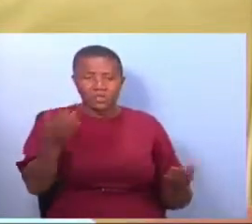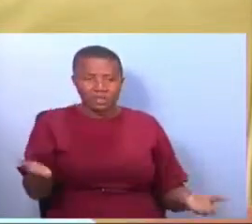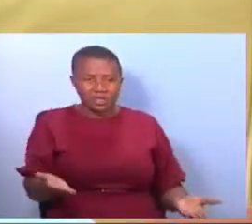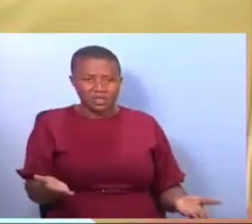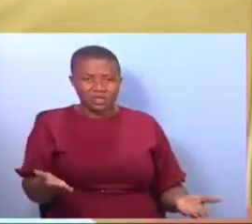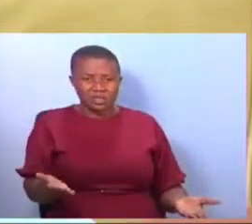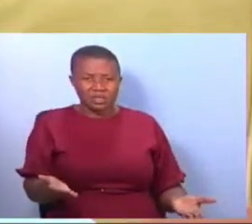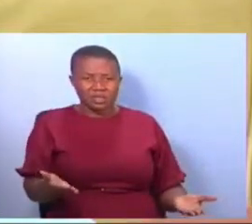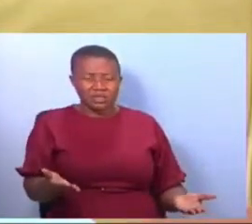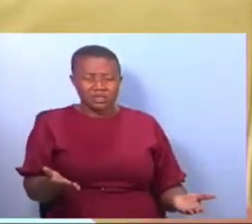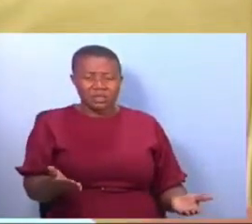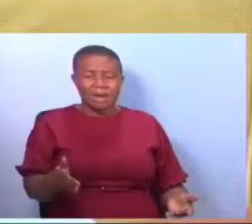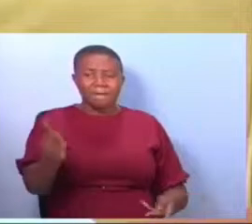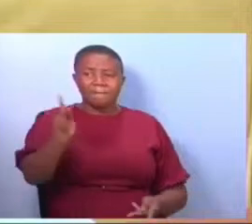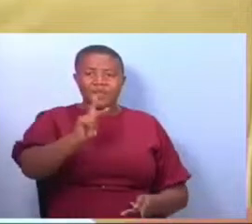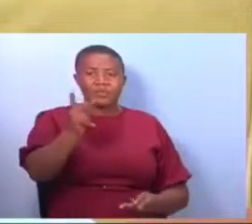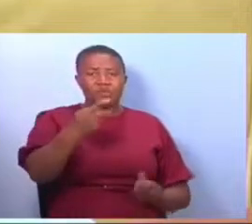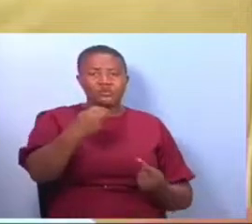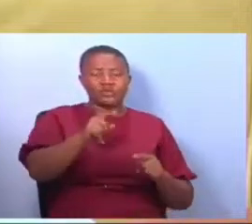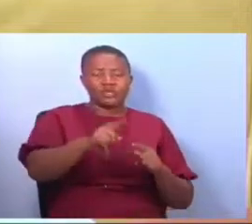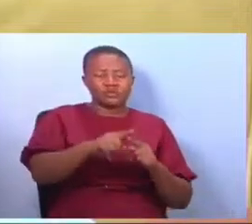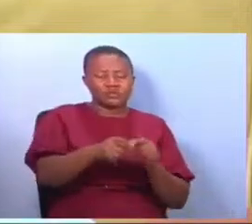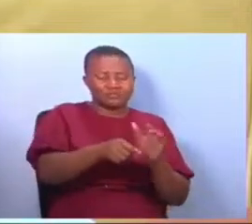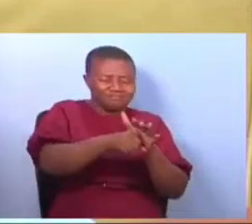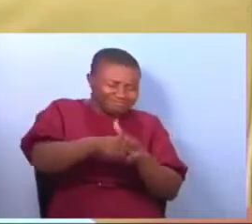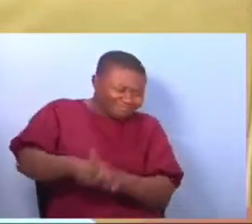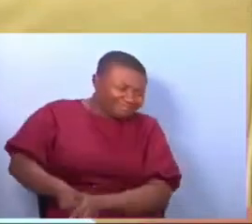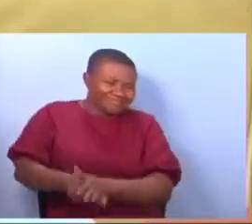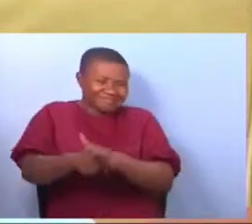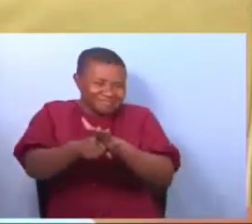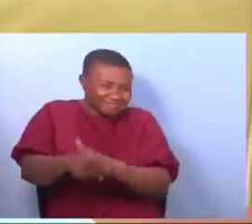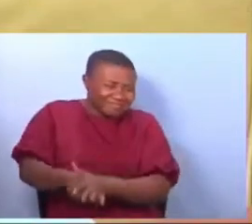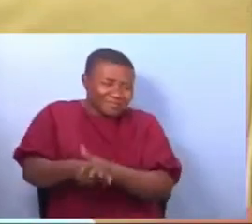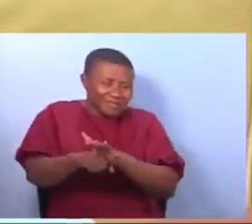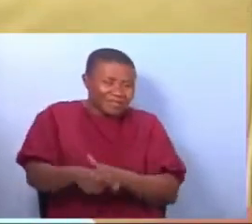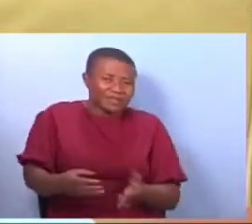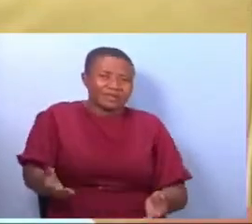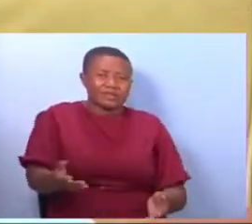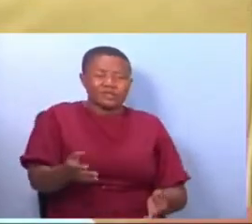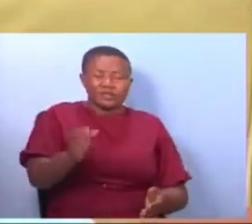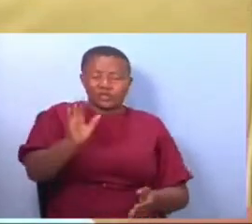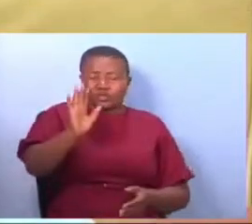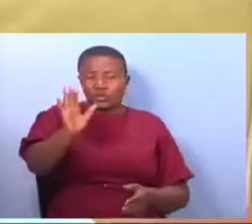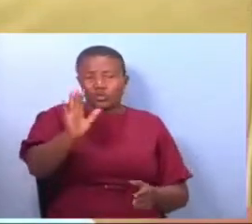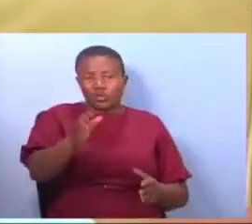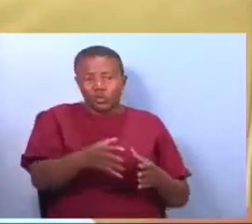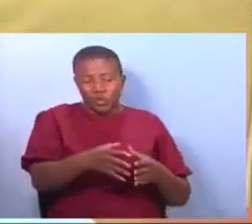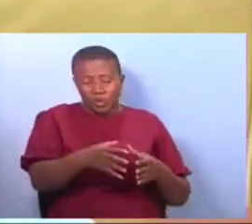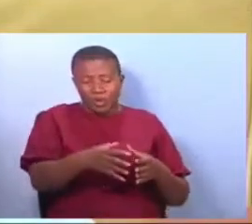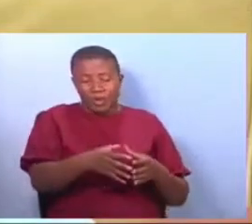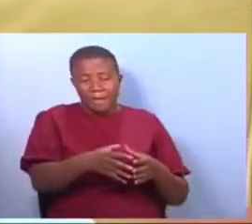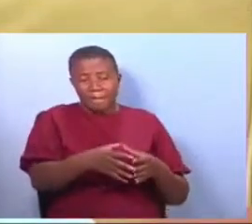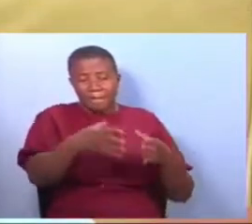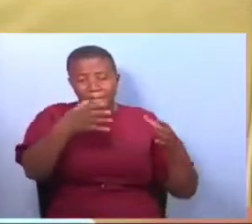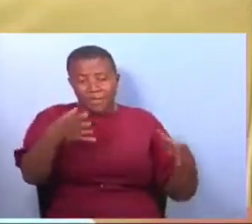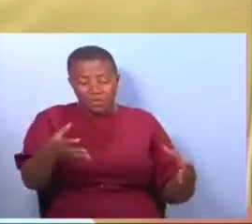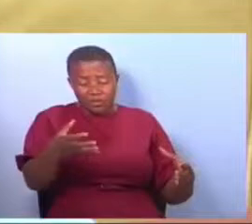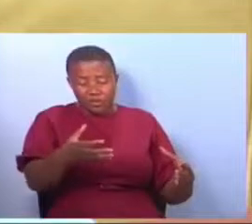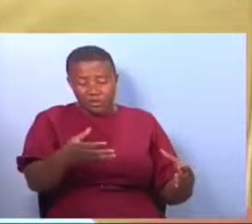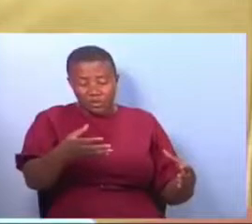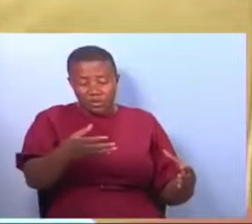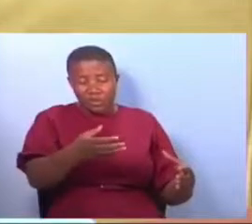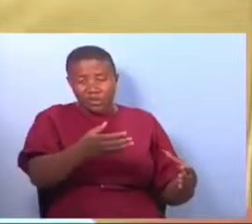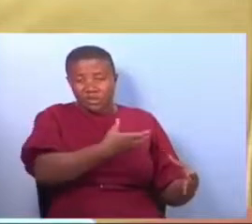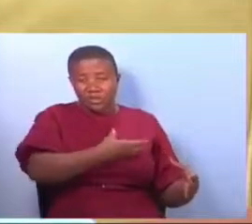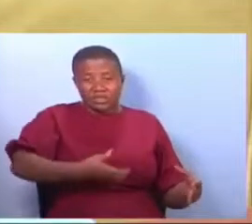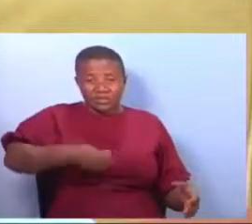People may be intimidating you. Your majority chief whip, who is very calm these few days,